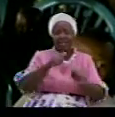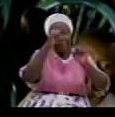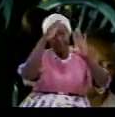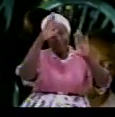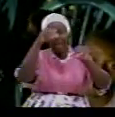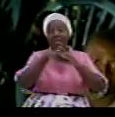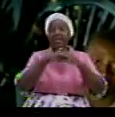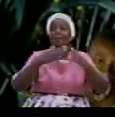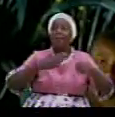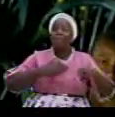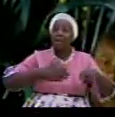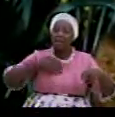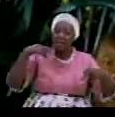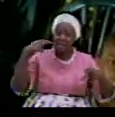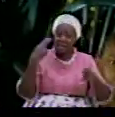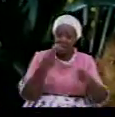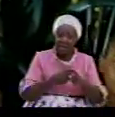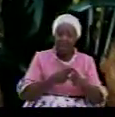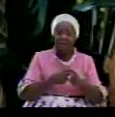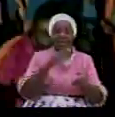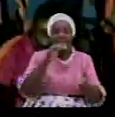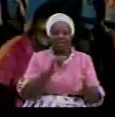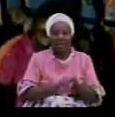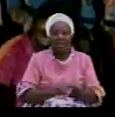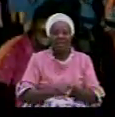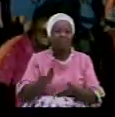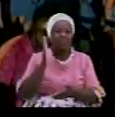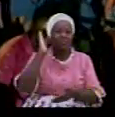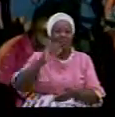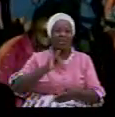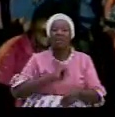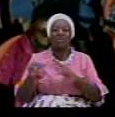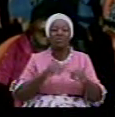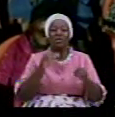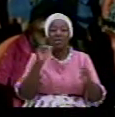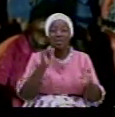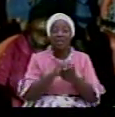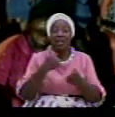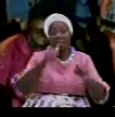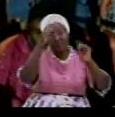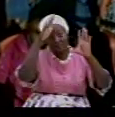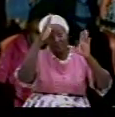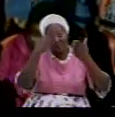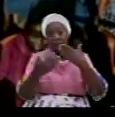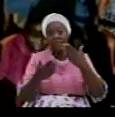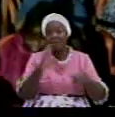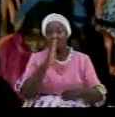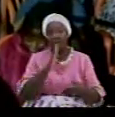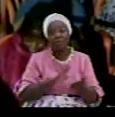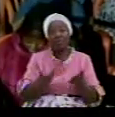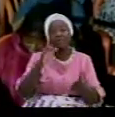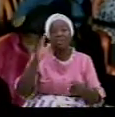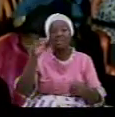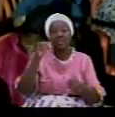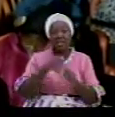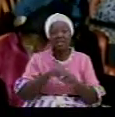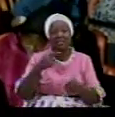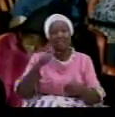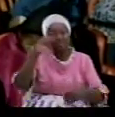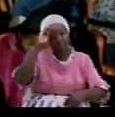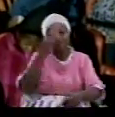my name, that will I do, that the Father may be glorified in the